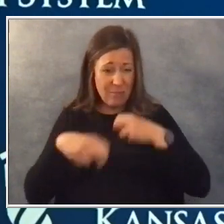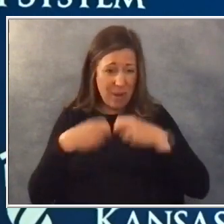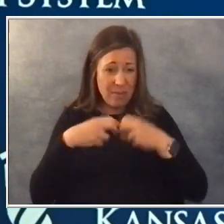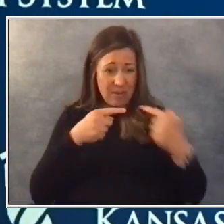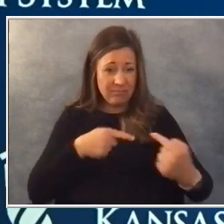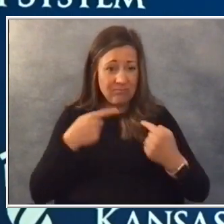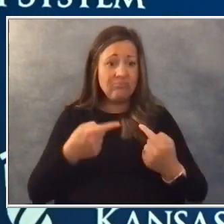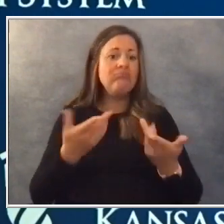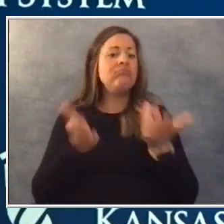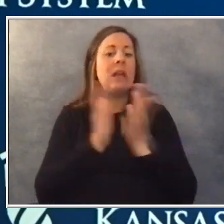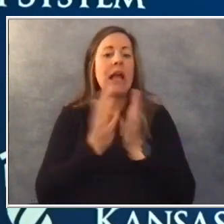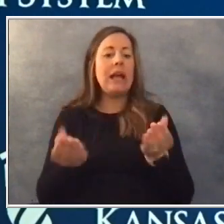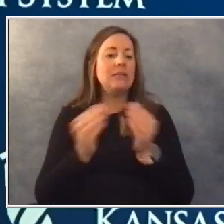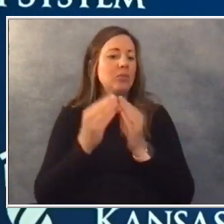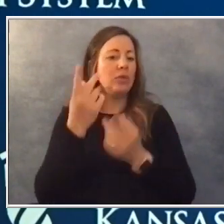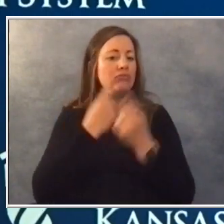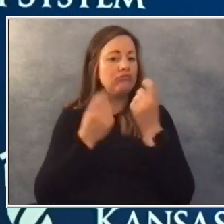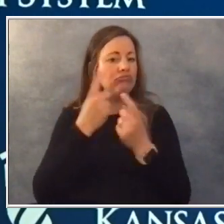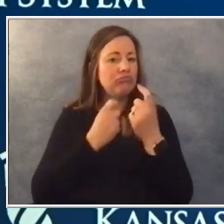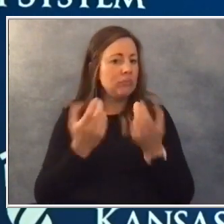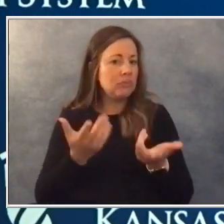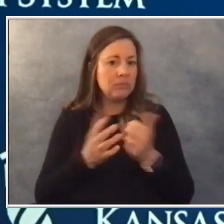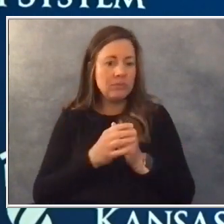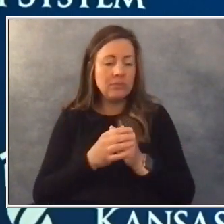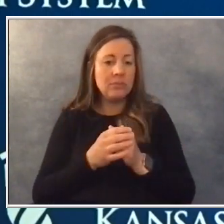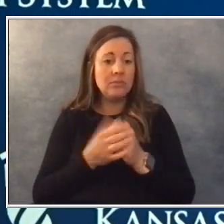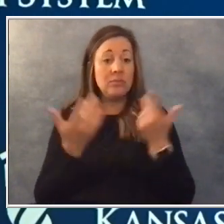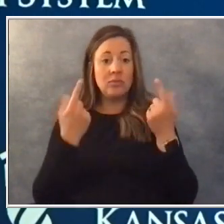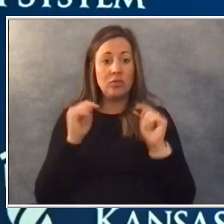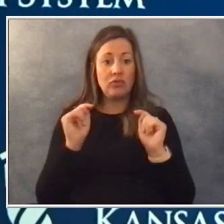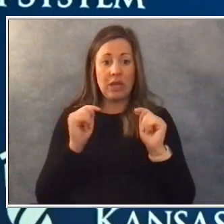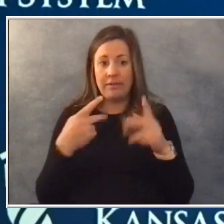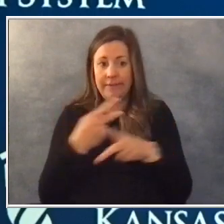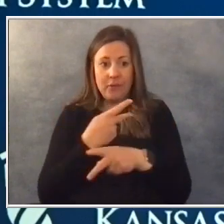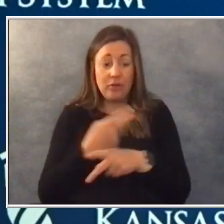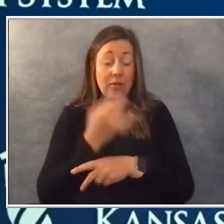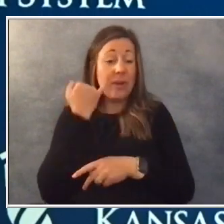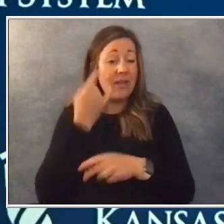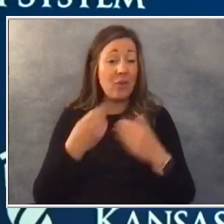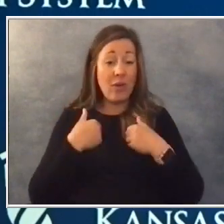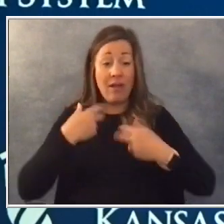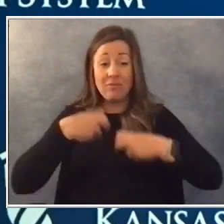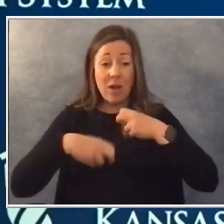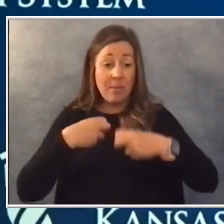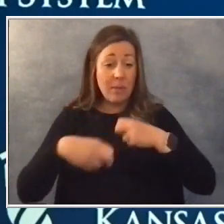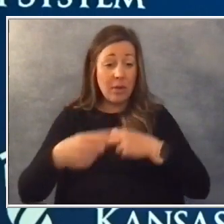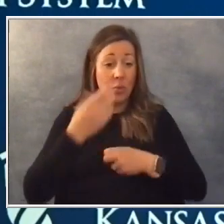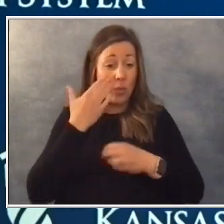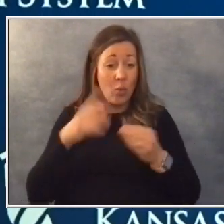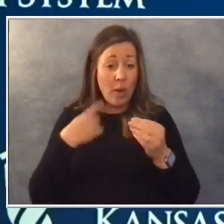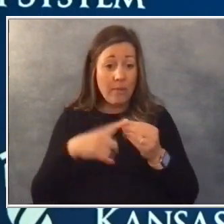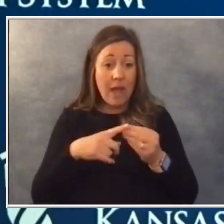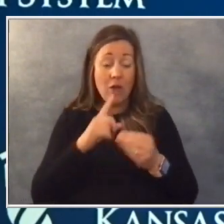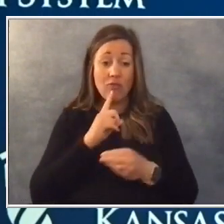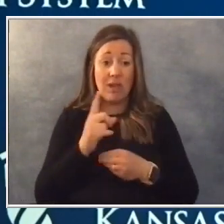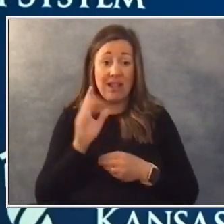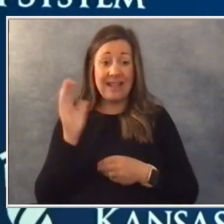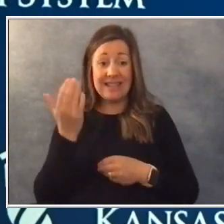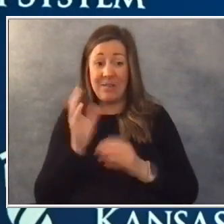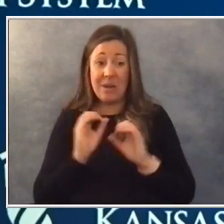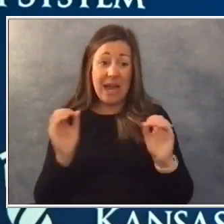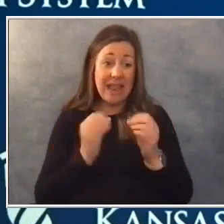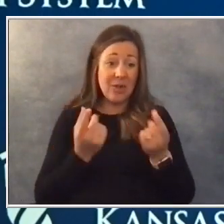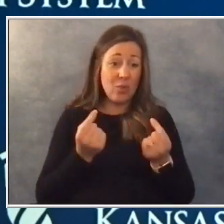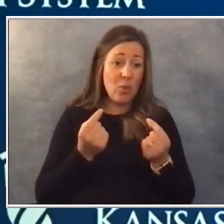ask more questions. See if you can't, if you have known problems and it sounds like there's nothing they can do. Things